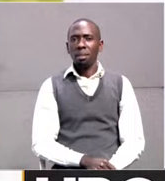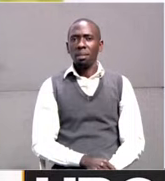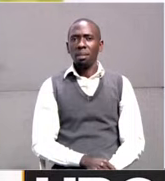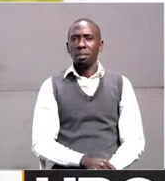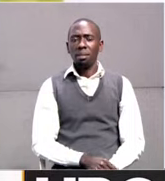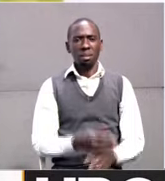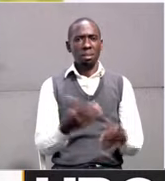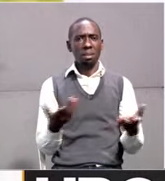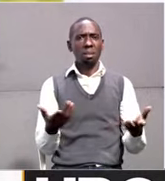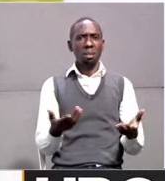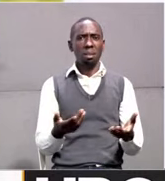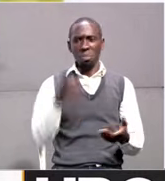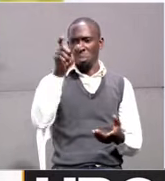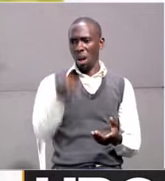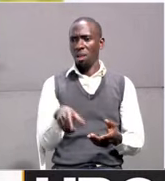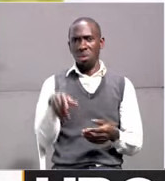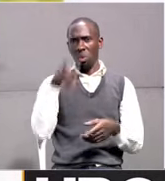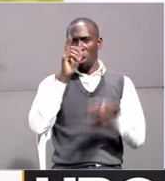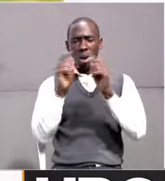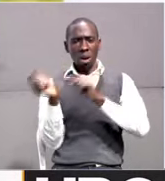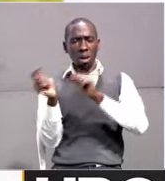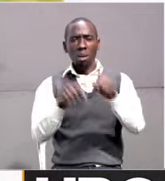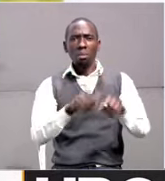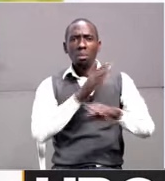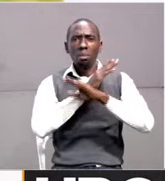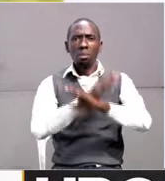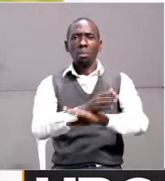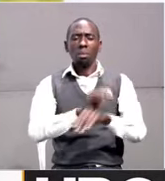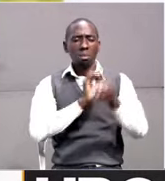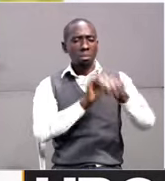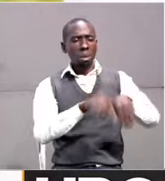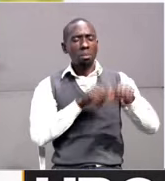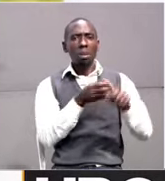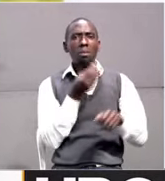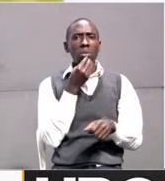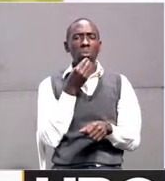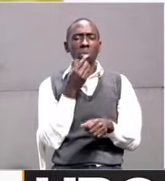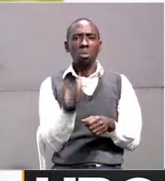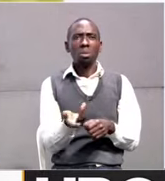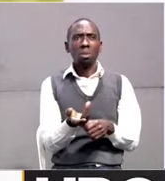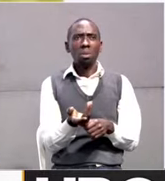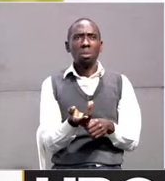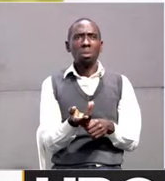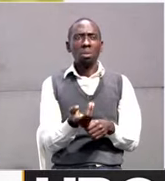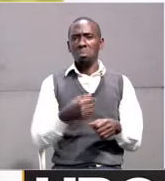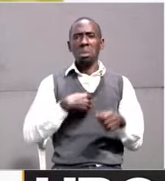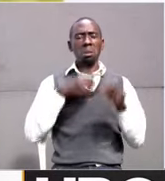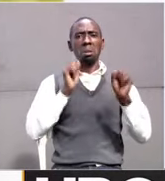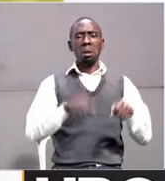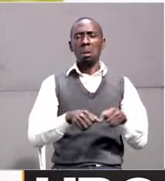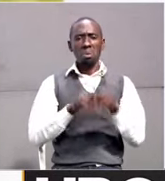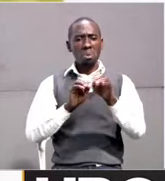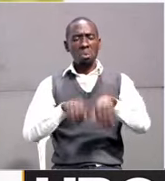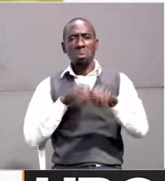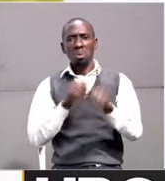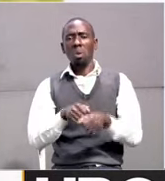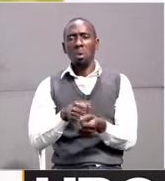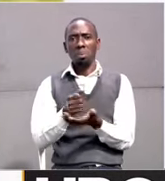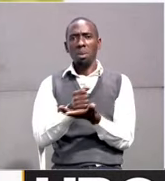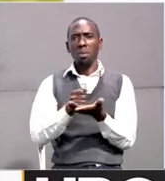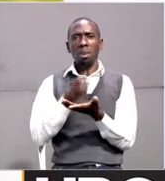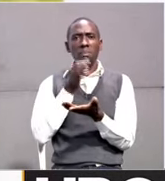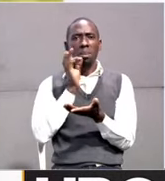How can somebody stop me from growing food and he just encourages me to grow? I can grow beverages, but in addition to